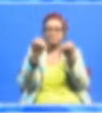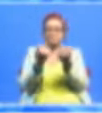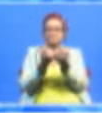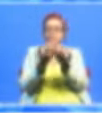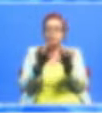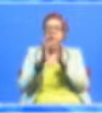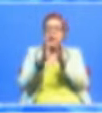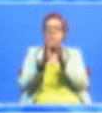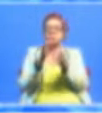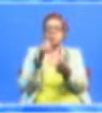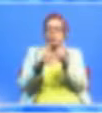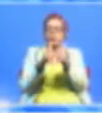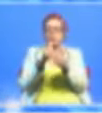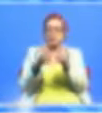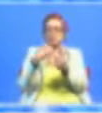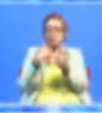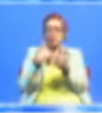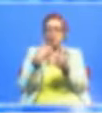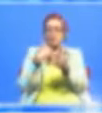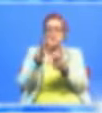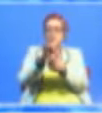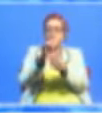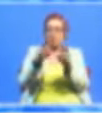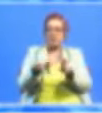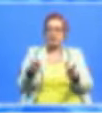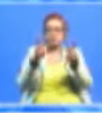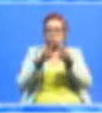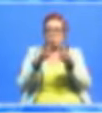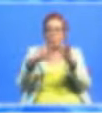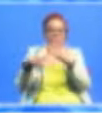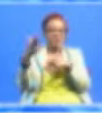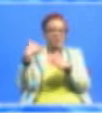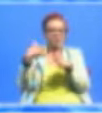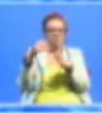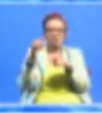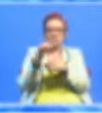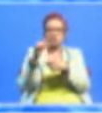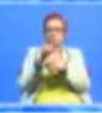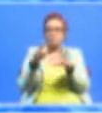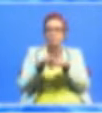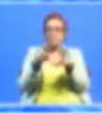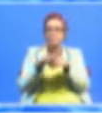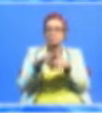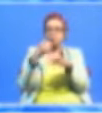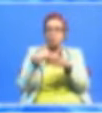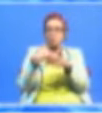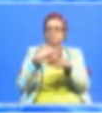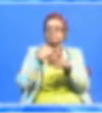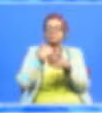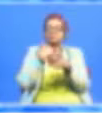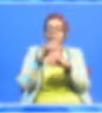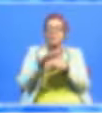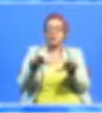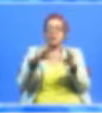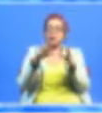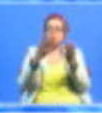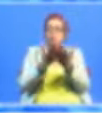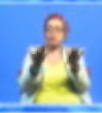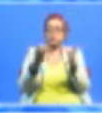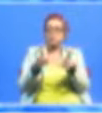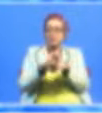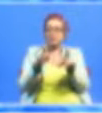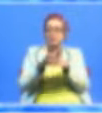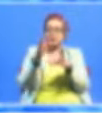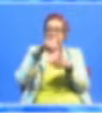allows land as the primary store of value. Previous generations and a few millennials would hang on to land ownership as the go-to investment